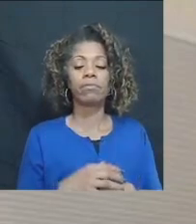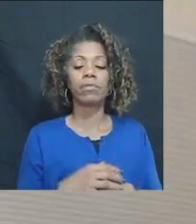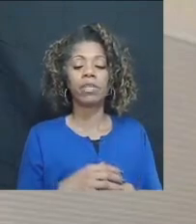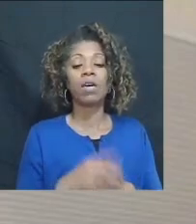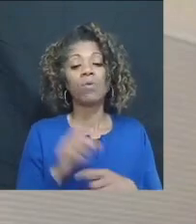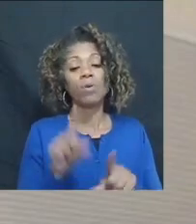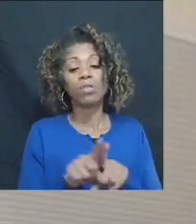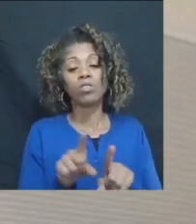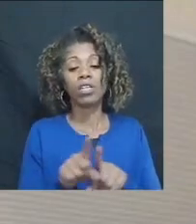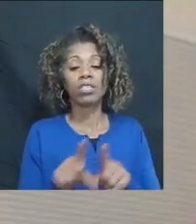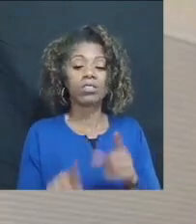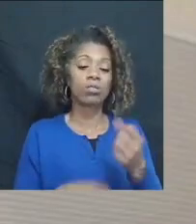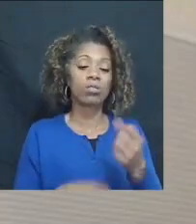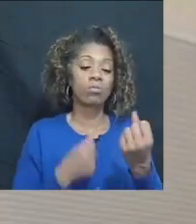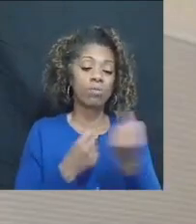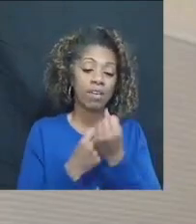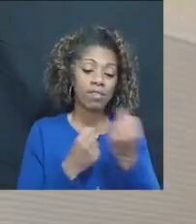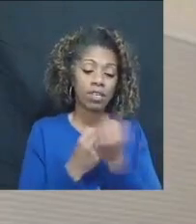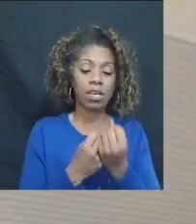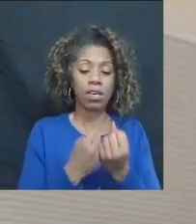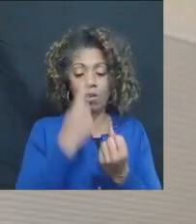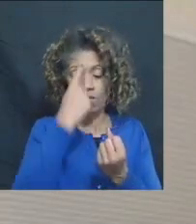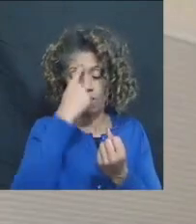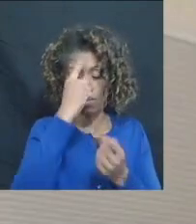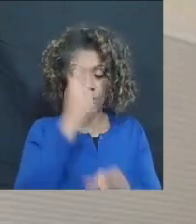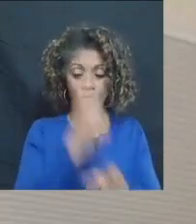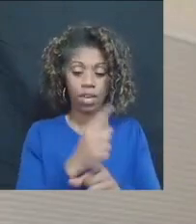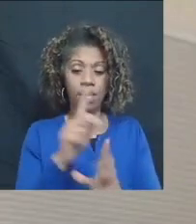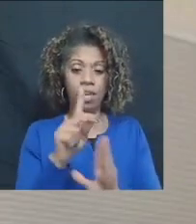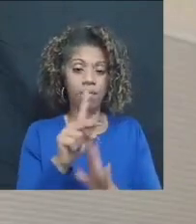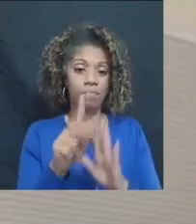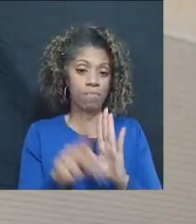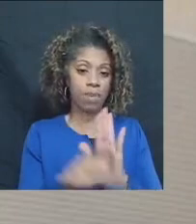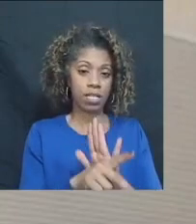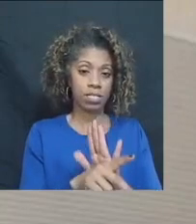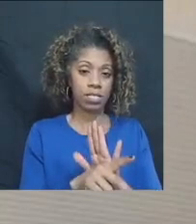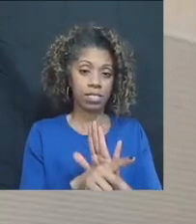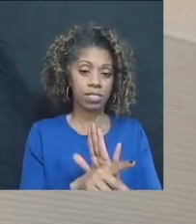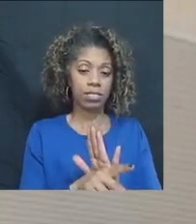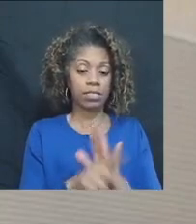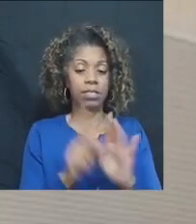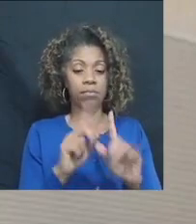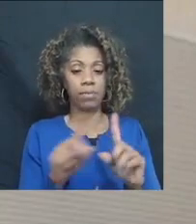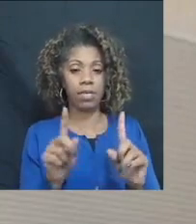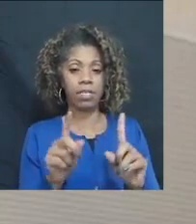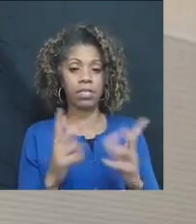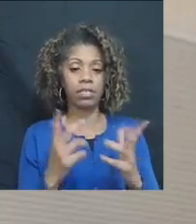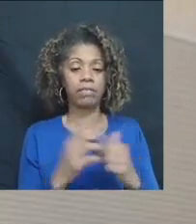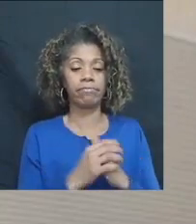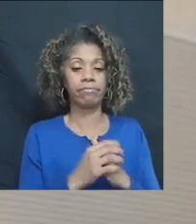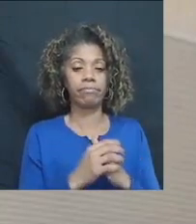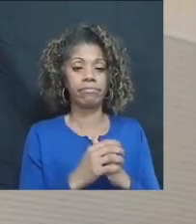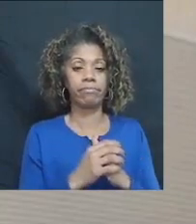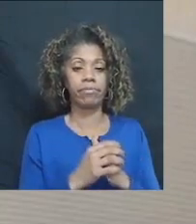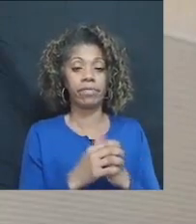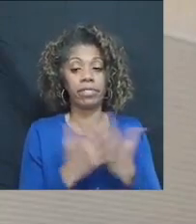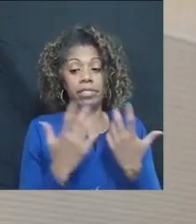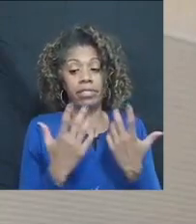and try to turn this. But this is one, as they say, the horse is out of the barn. I mean, we've